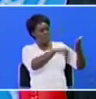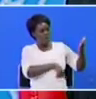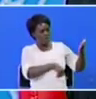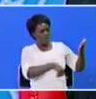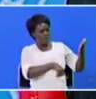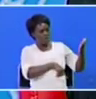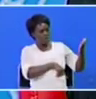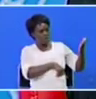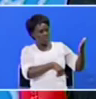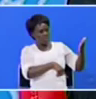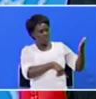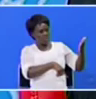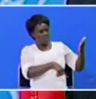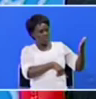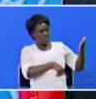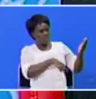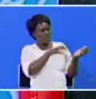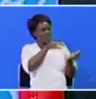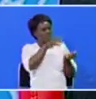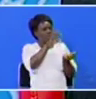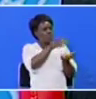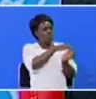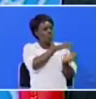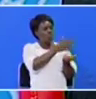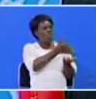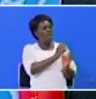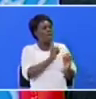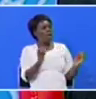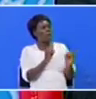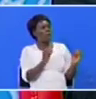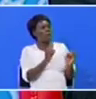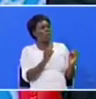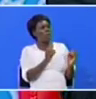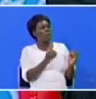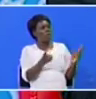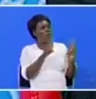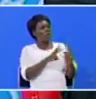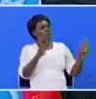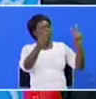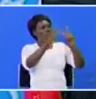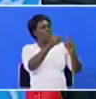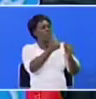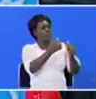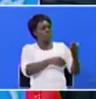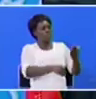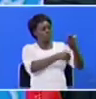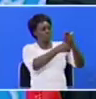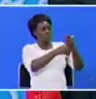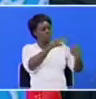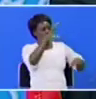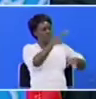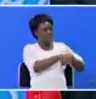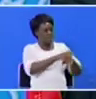the campaign trail? The guy is firefighting in Bomet. I don't know what value he will add to the super, so-called super